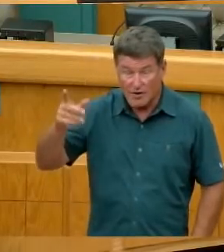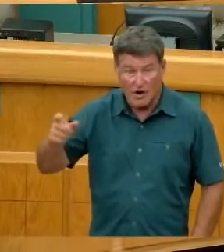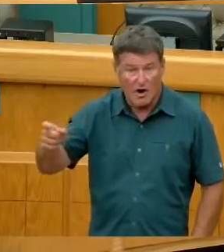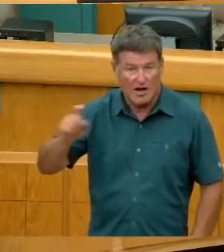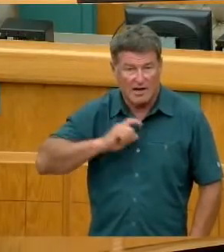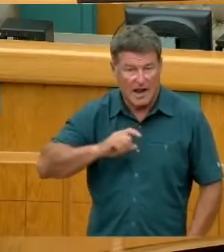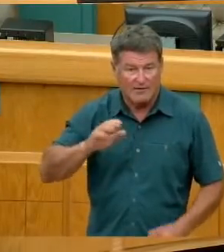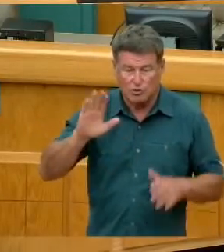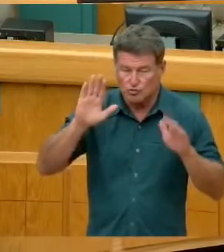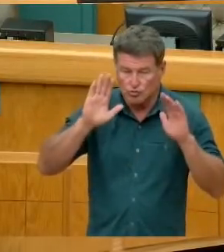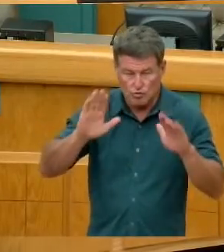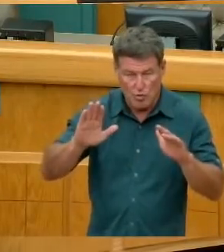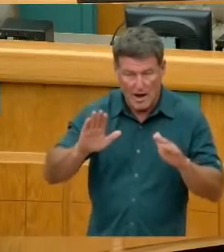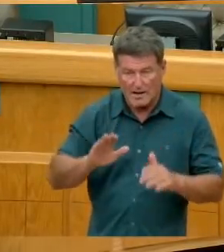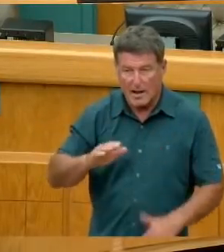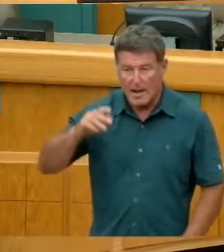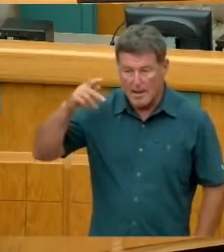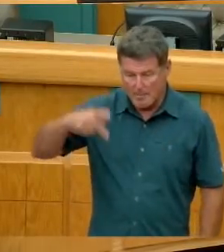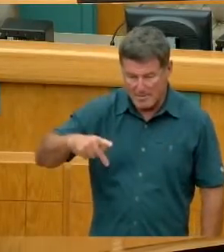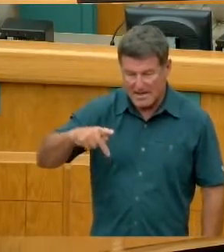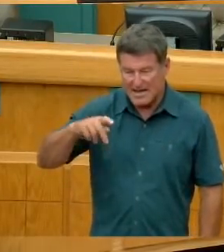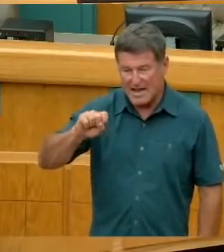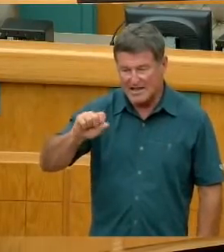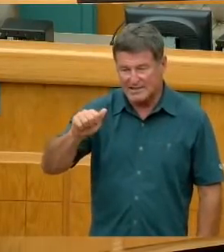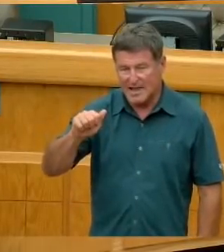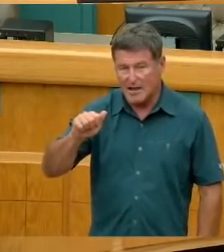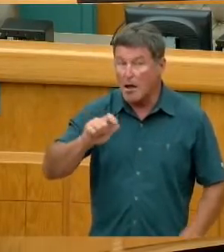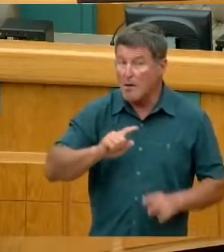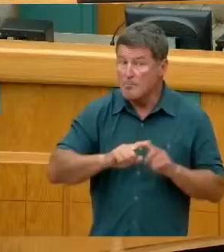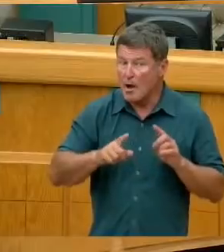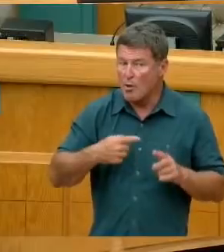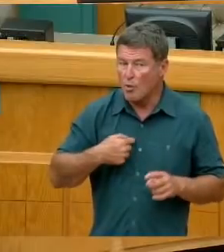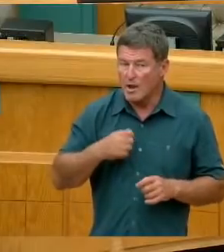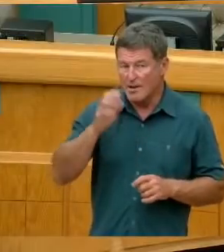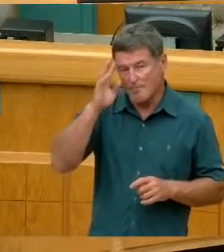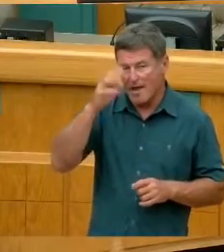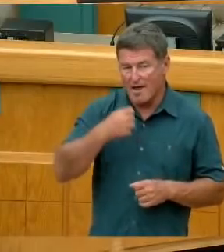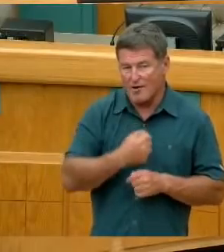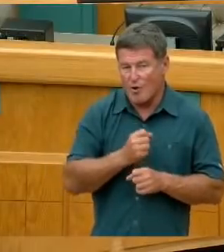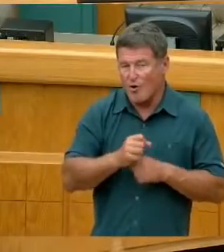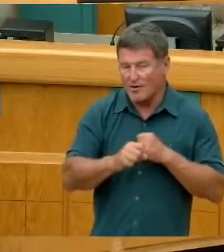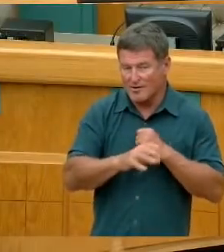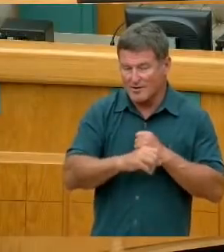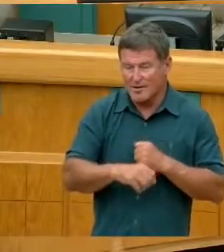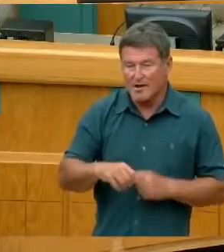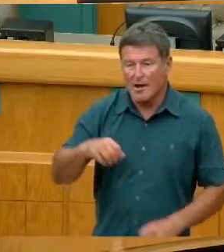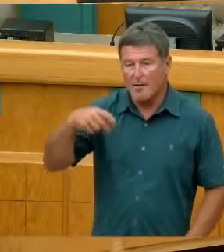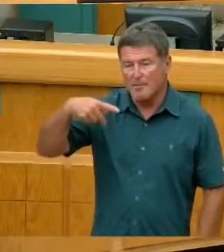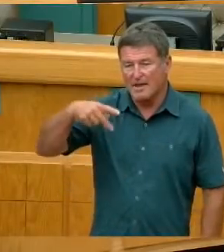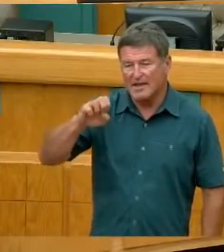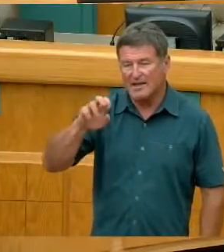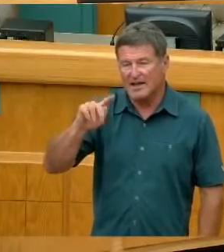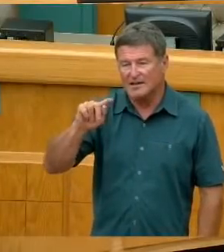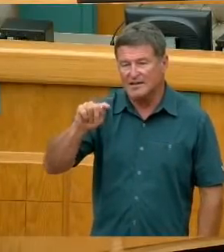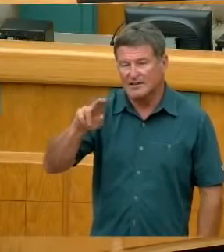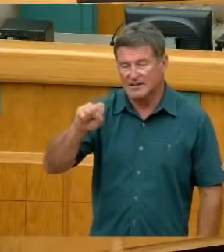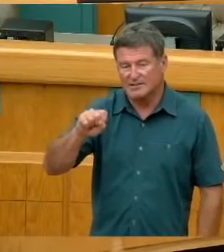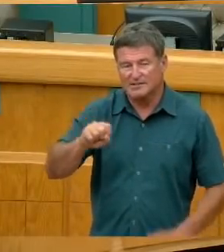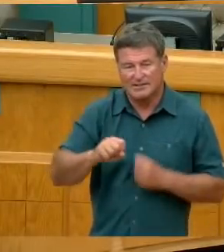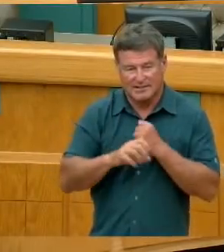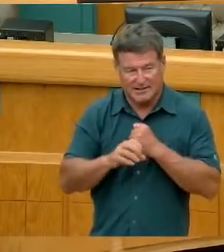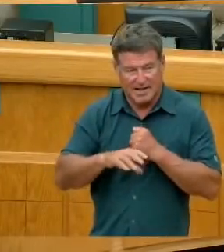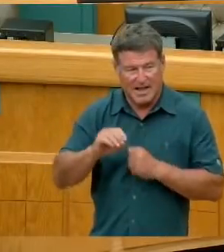And the governor's office gave us all these great PSAs, but we've developed our own too. And thanks to Bill Pettis and